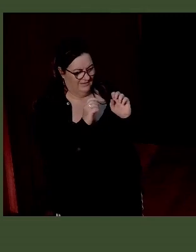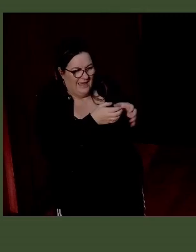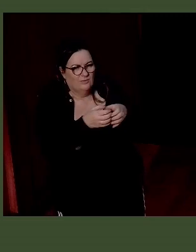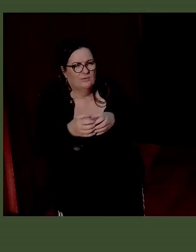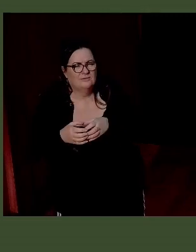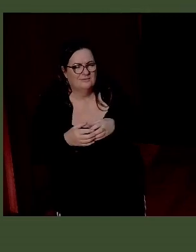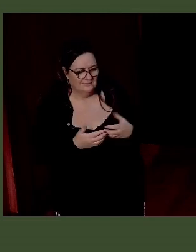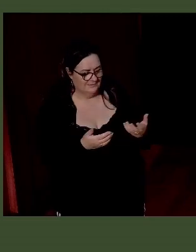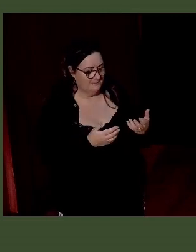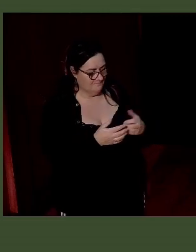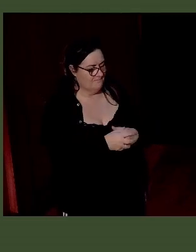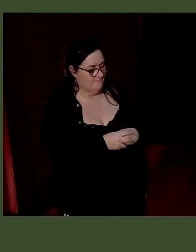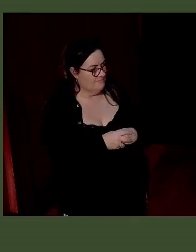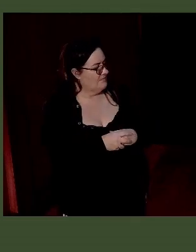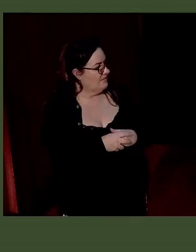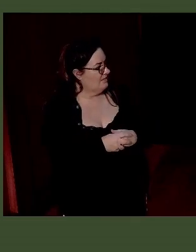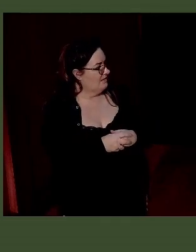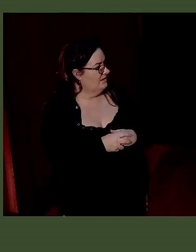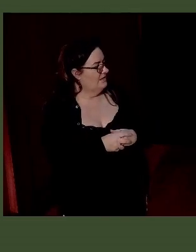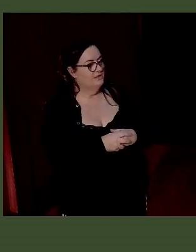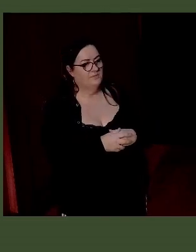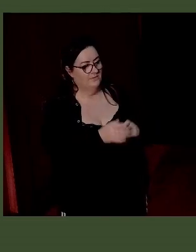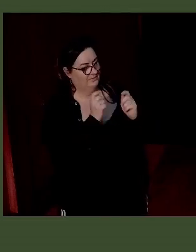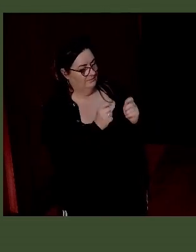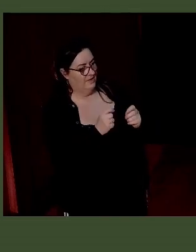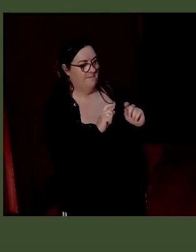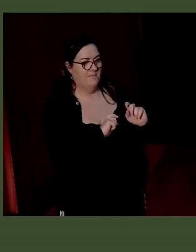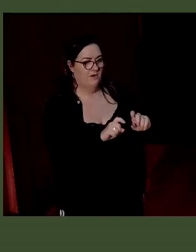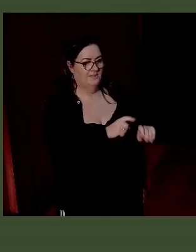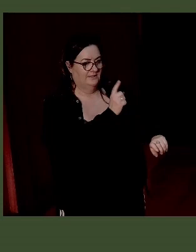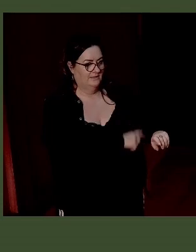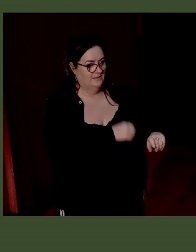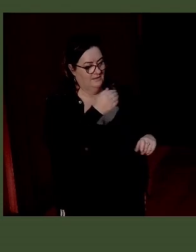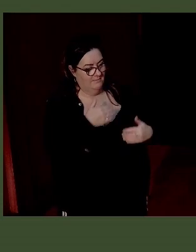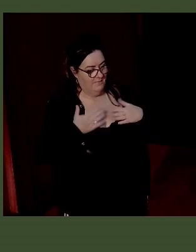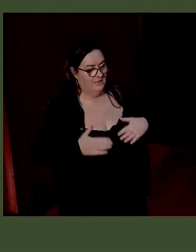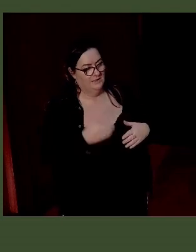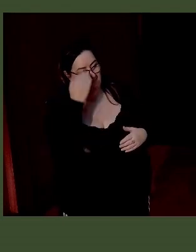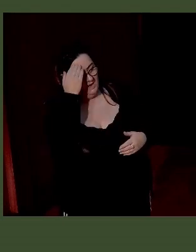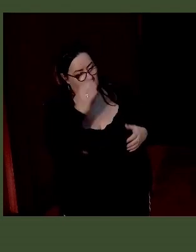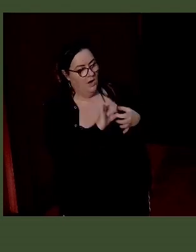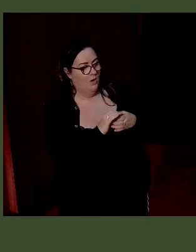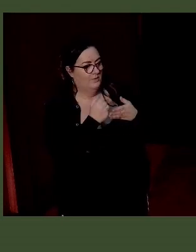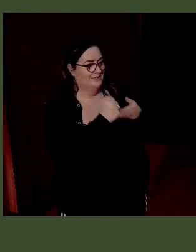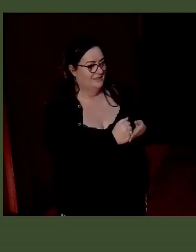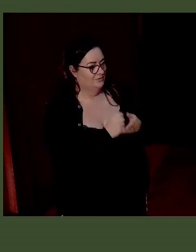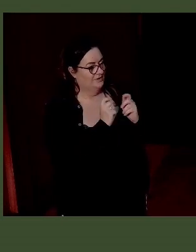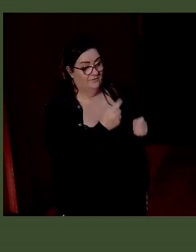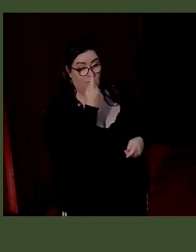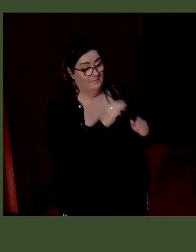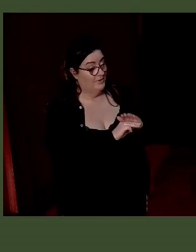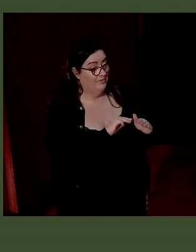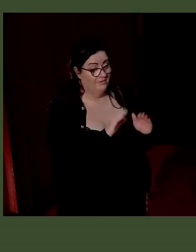category. With the exception of those who were certified as permanently disabled in body or mind, home assistance was only granted